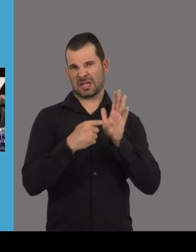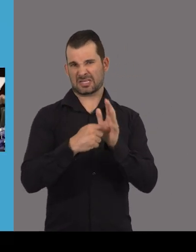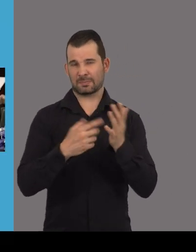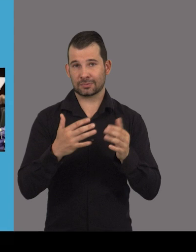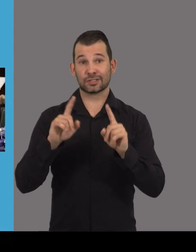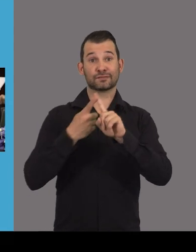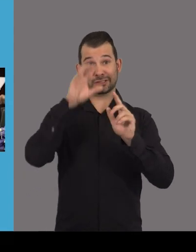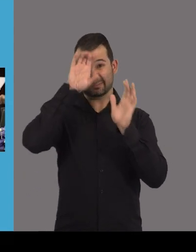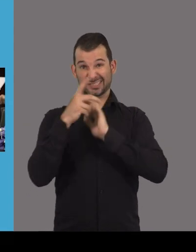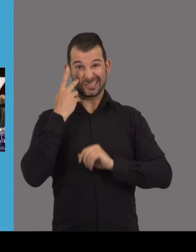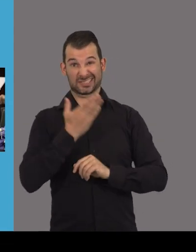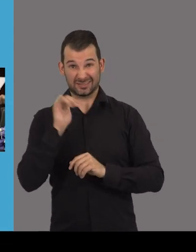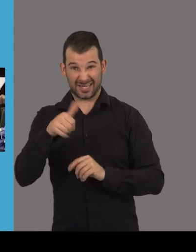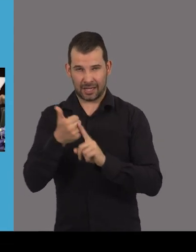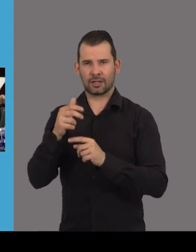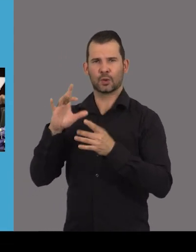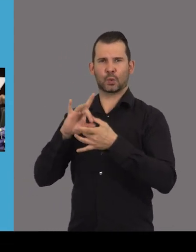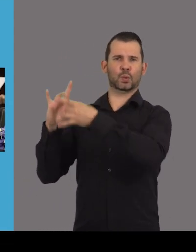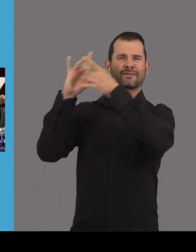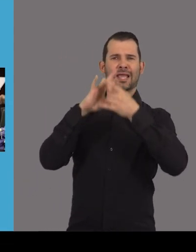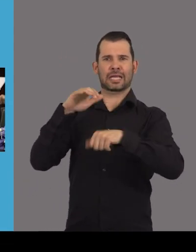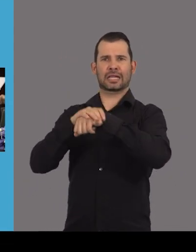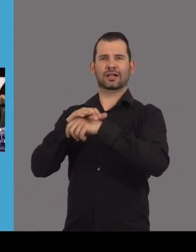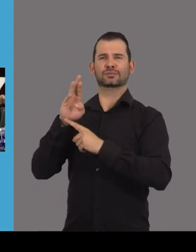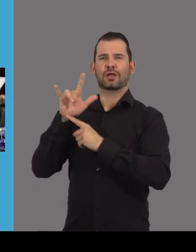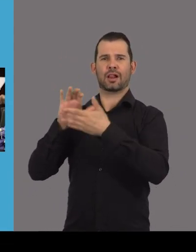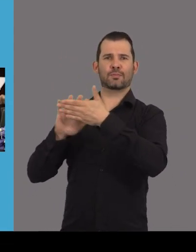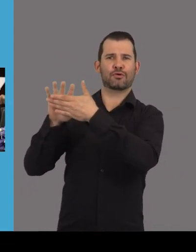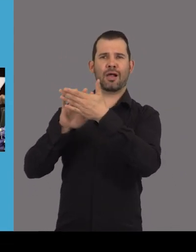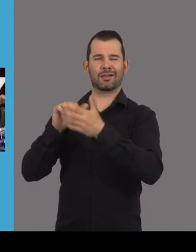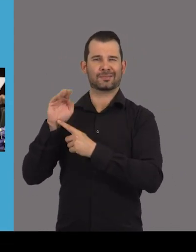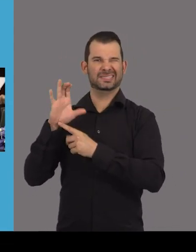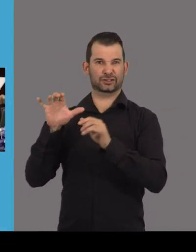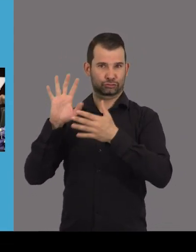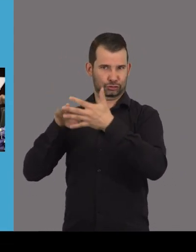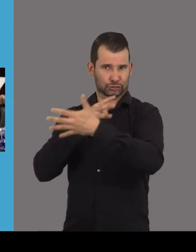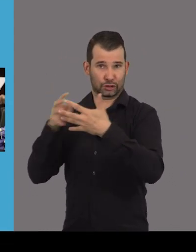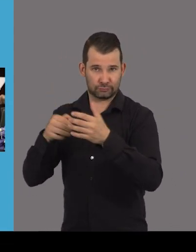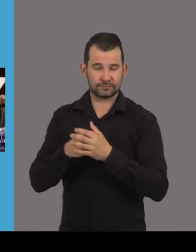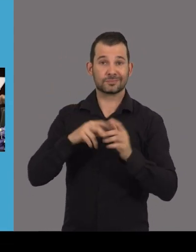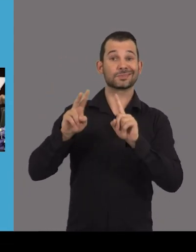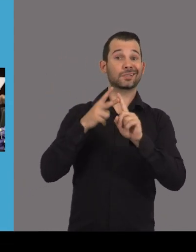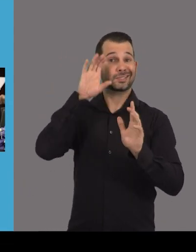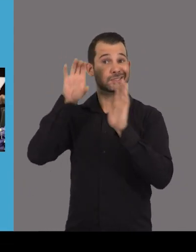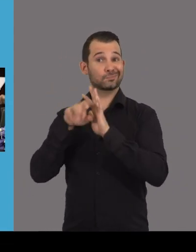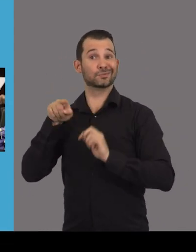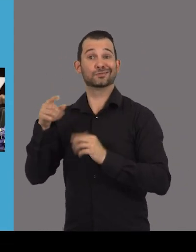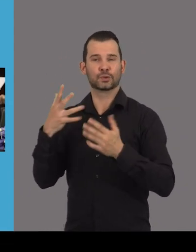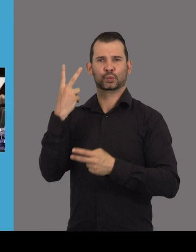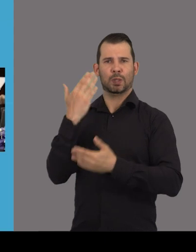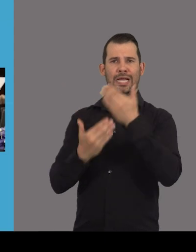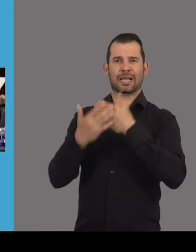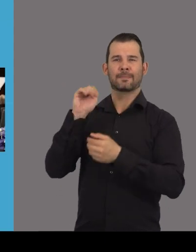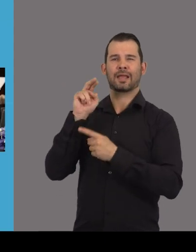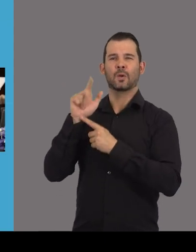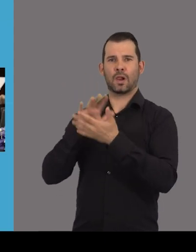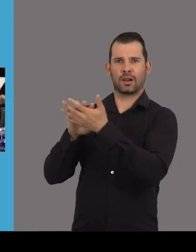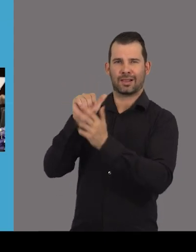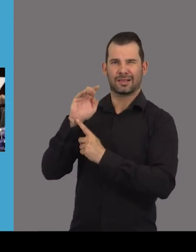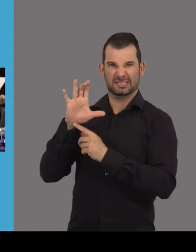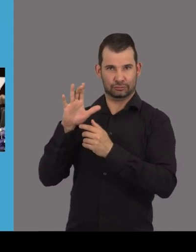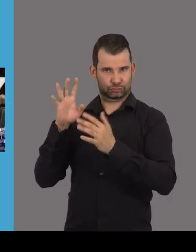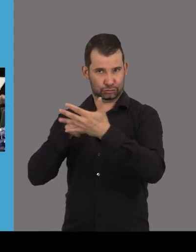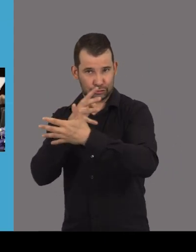To show some examples, the first image is the Unified English Braille alphabet chart. The second image shows the two-hand manual alphabet